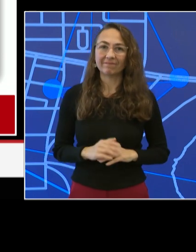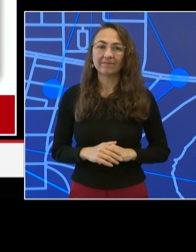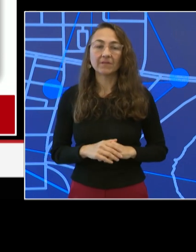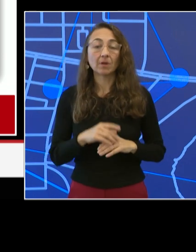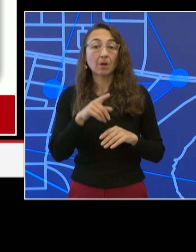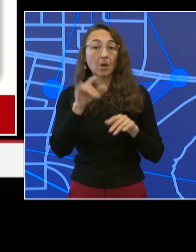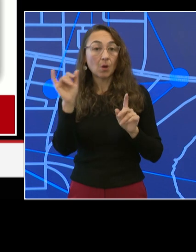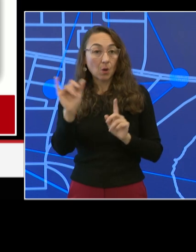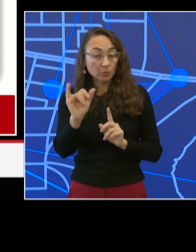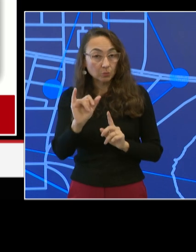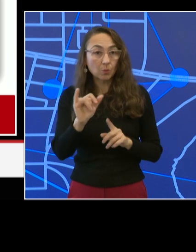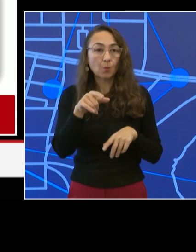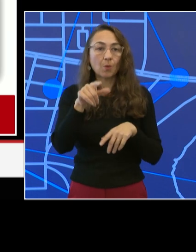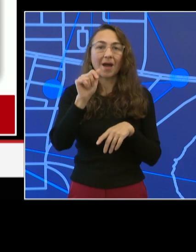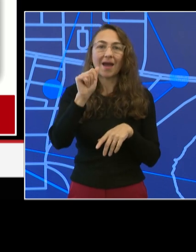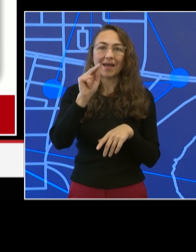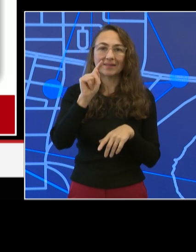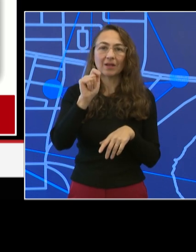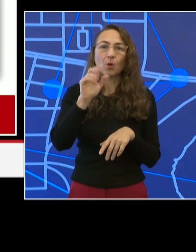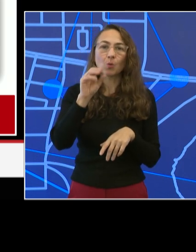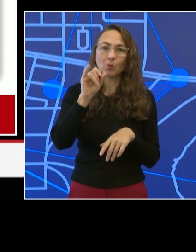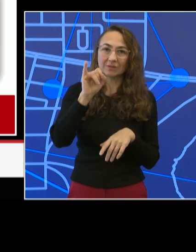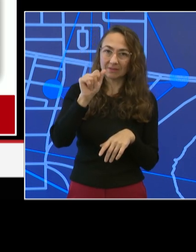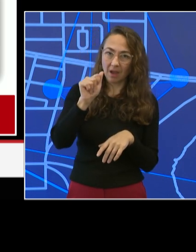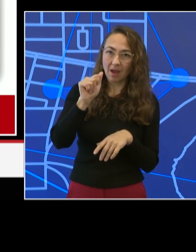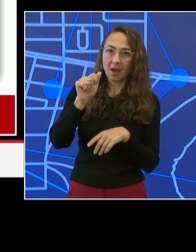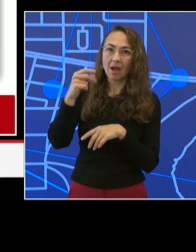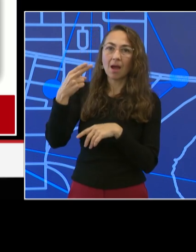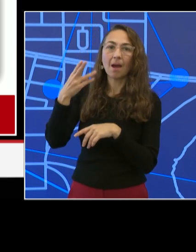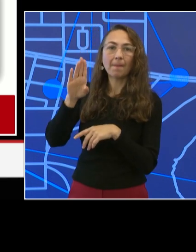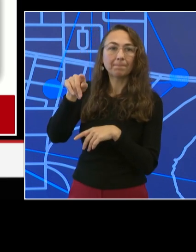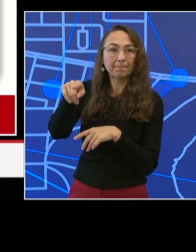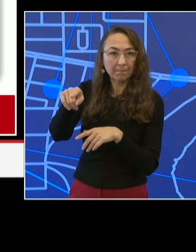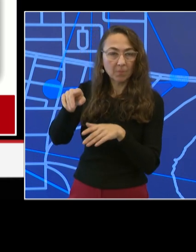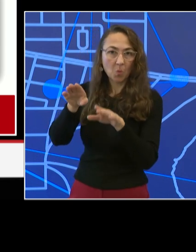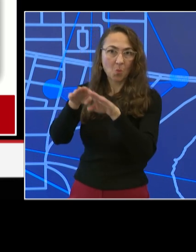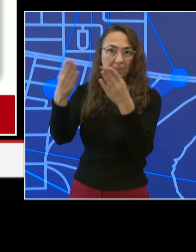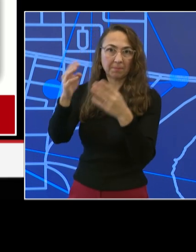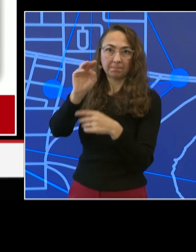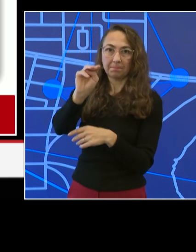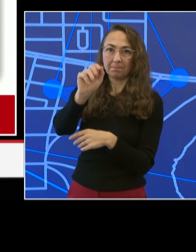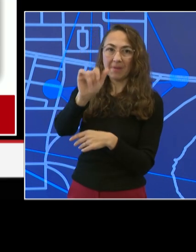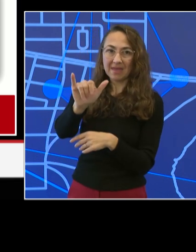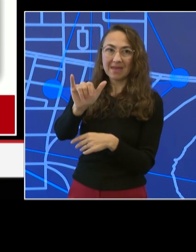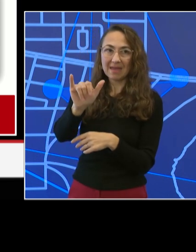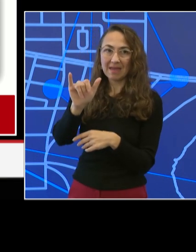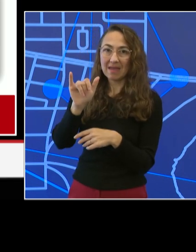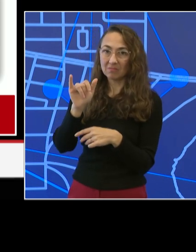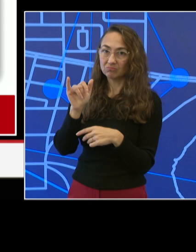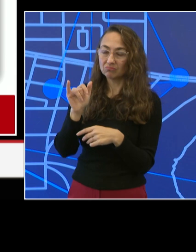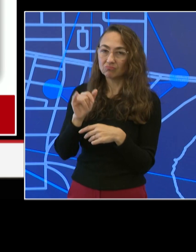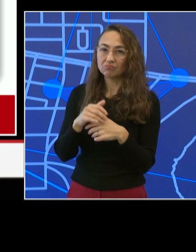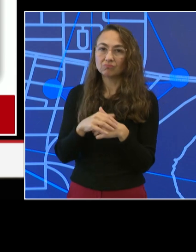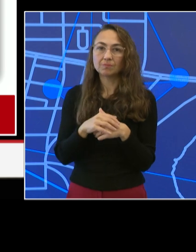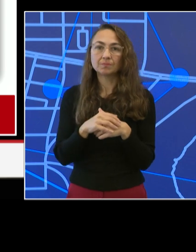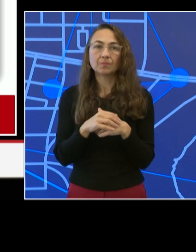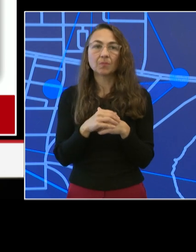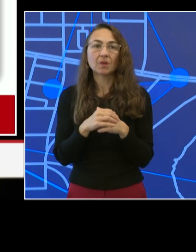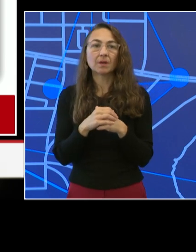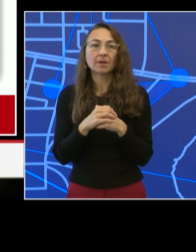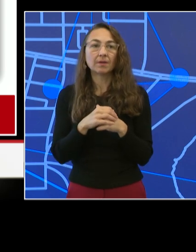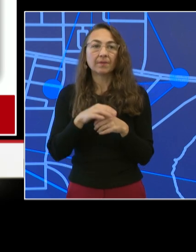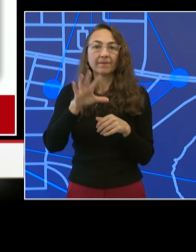hub since its launch in May. We've seen a 50% drop in violent crime, a 21% drop in property crime, and